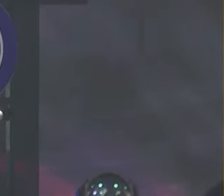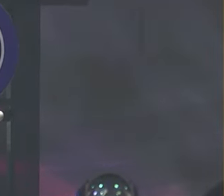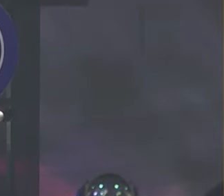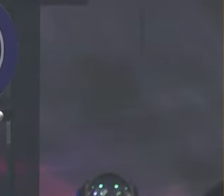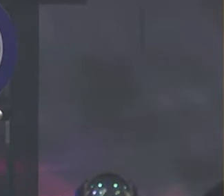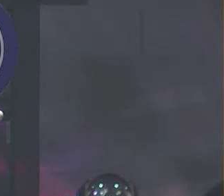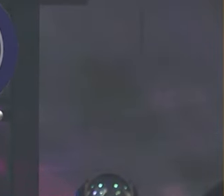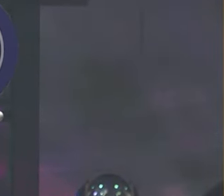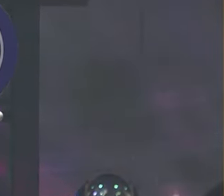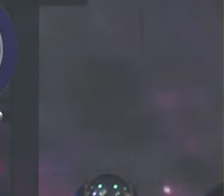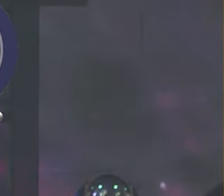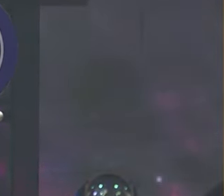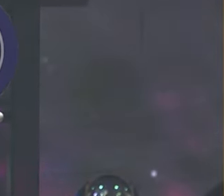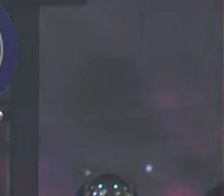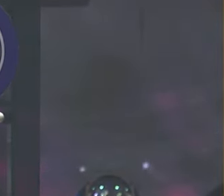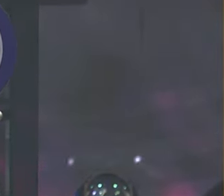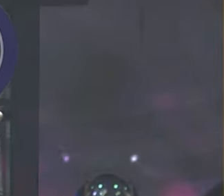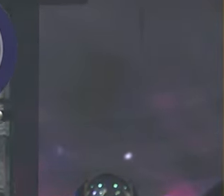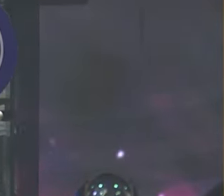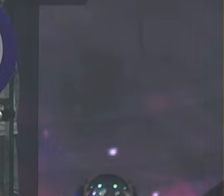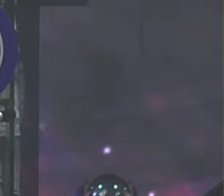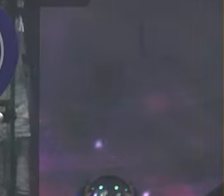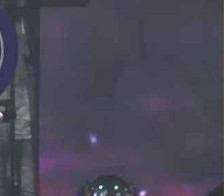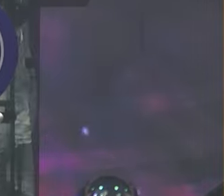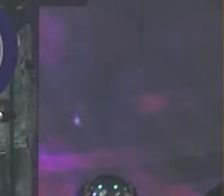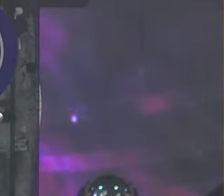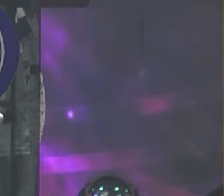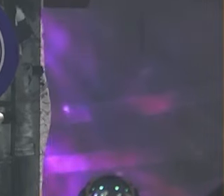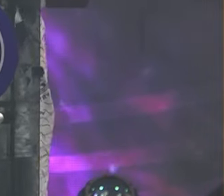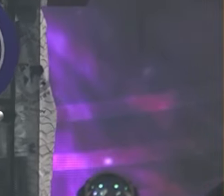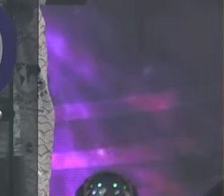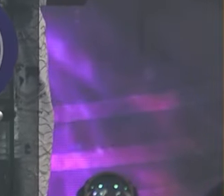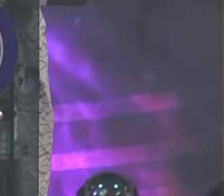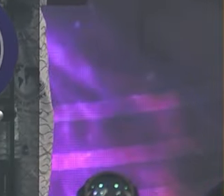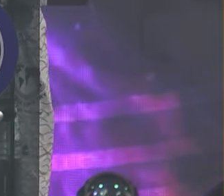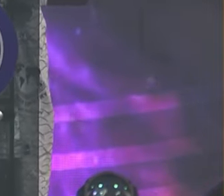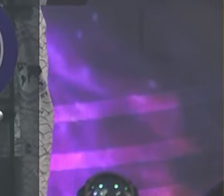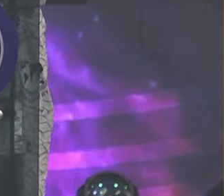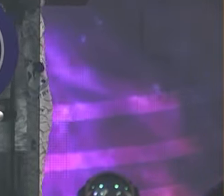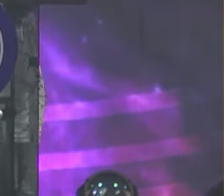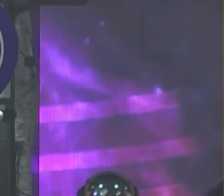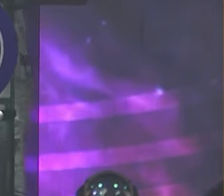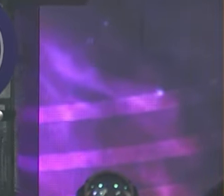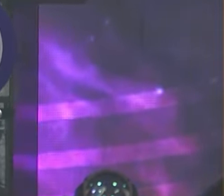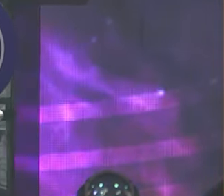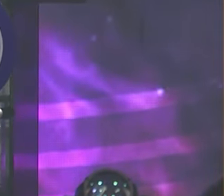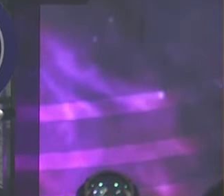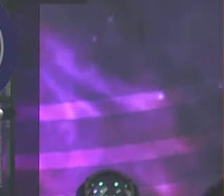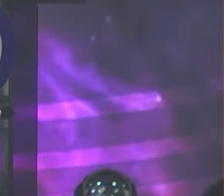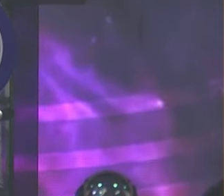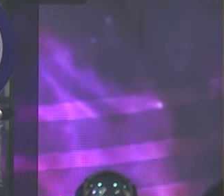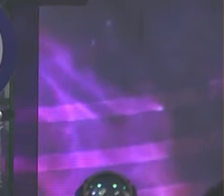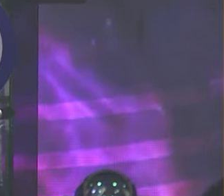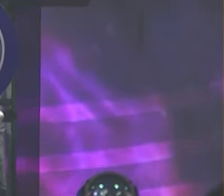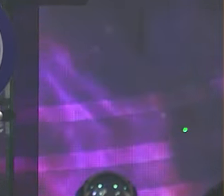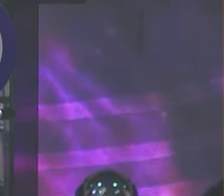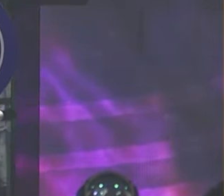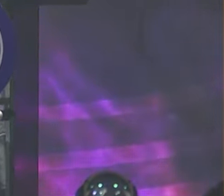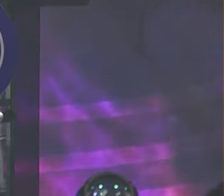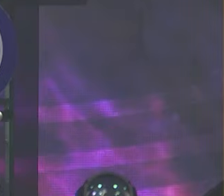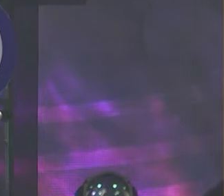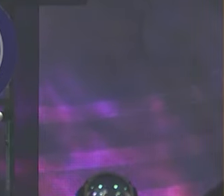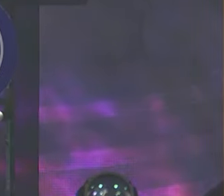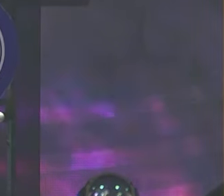is death. Na onyankopon achede. But the gift of God. Eyada.